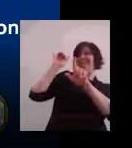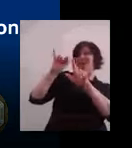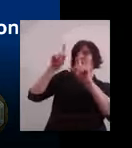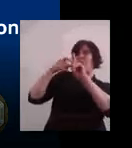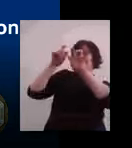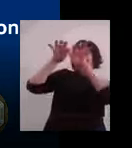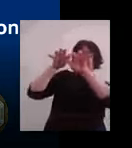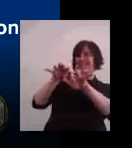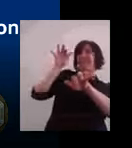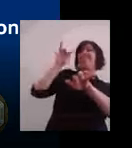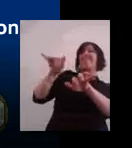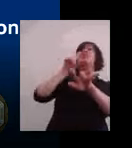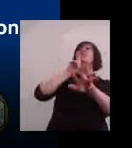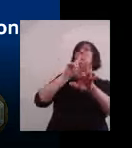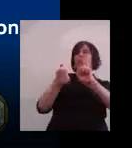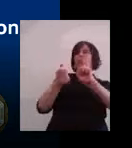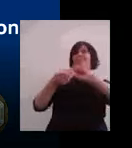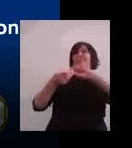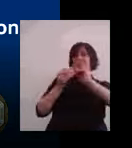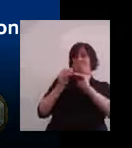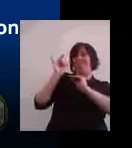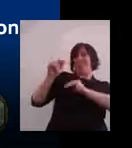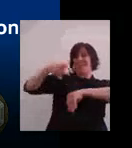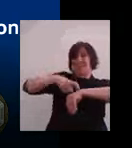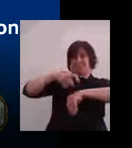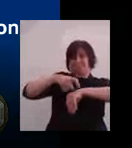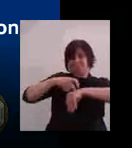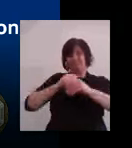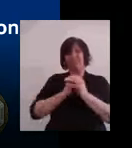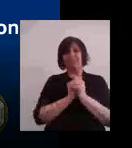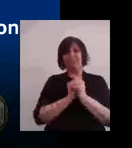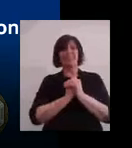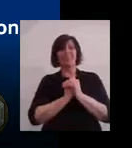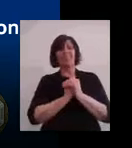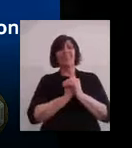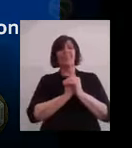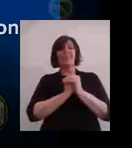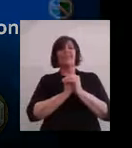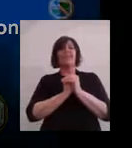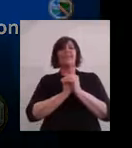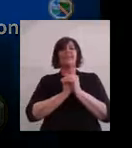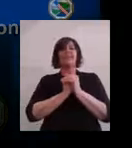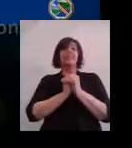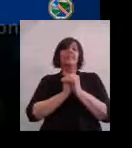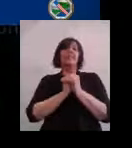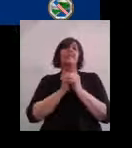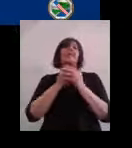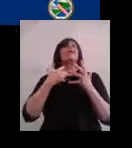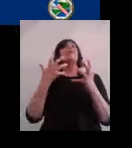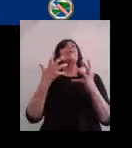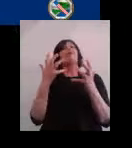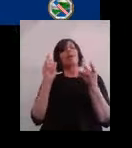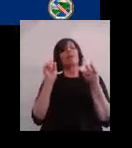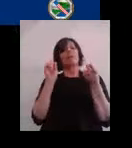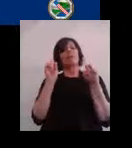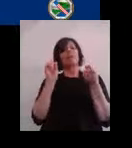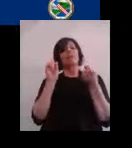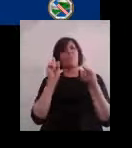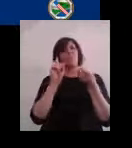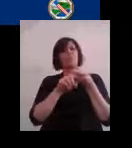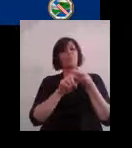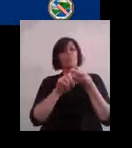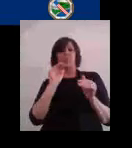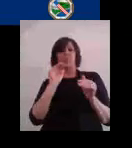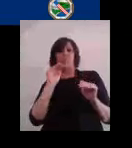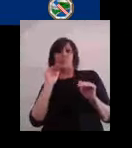finalized, which was about 2 p.m. And as usual, there's always some changes that go on. I want to remind everybody that we